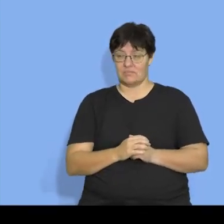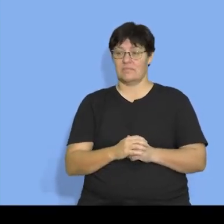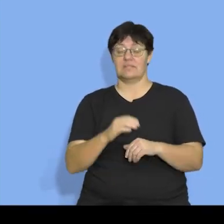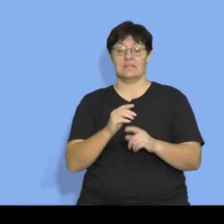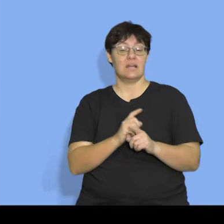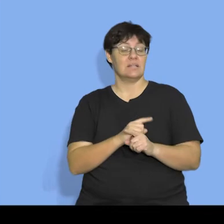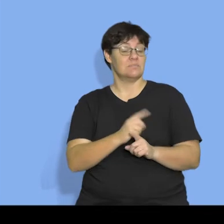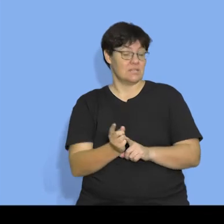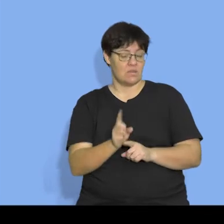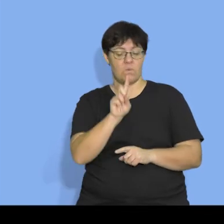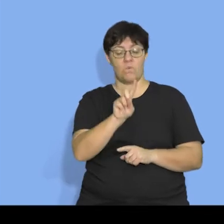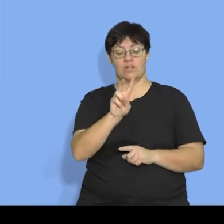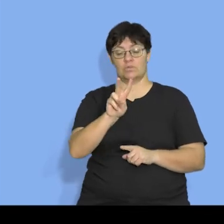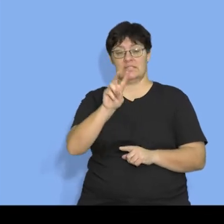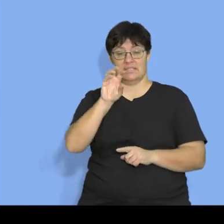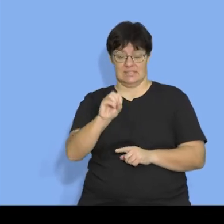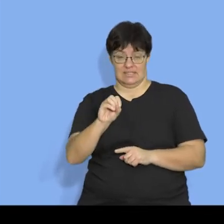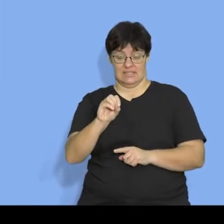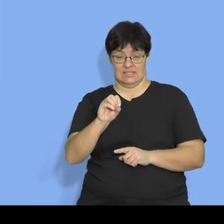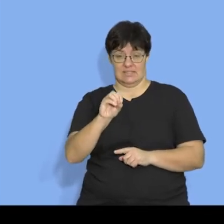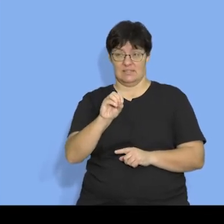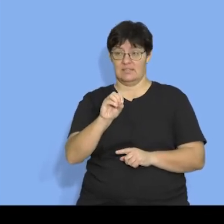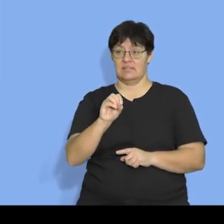Speed 120.